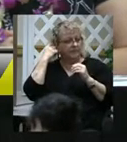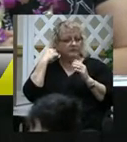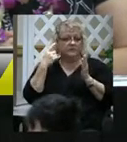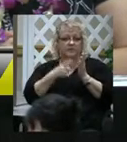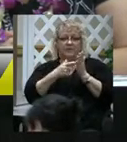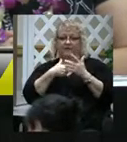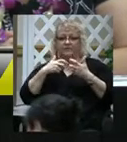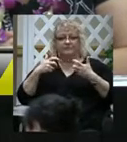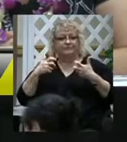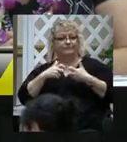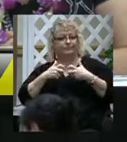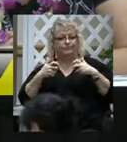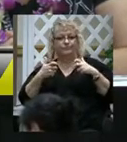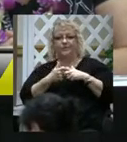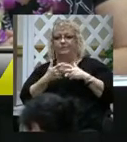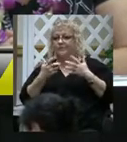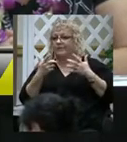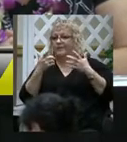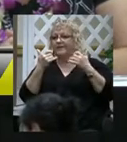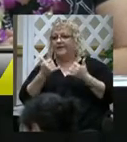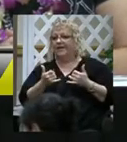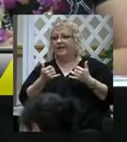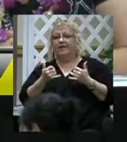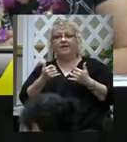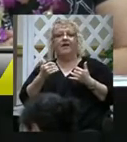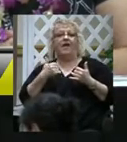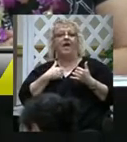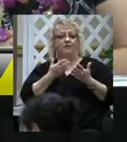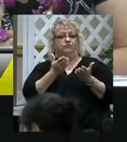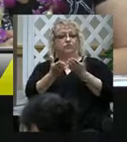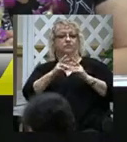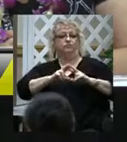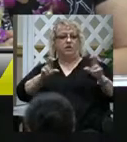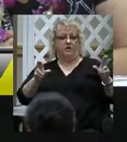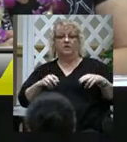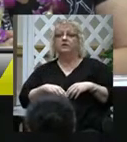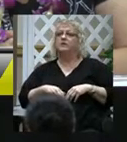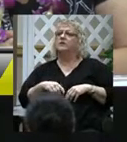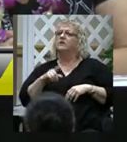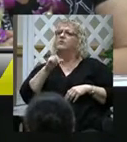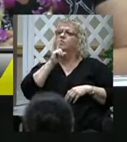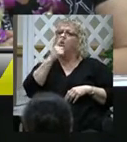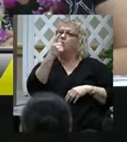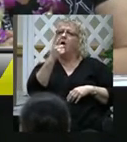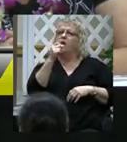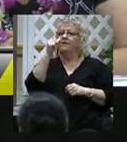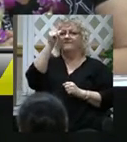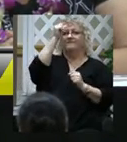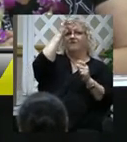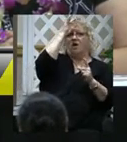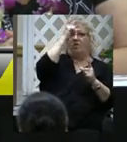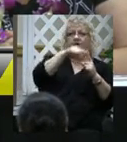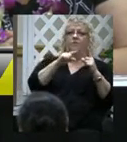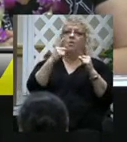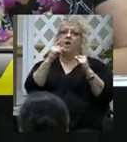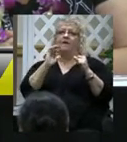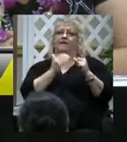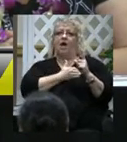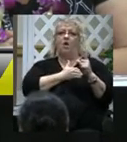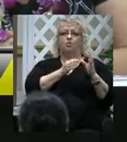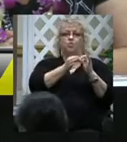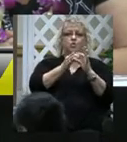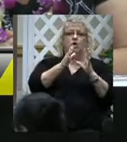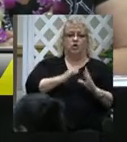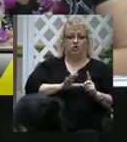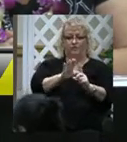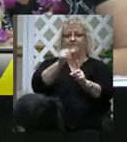had trouble, and now we have that service. And in fact, the father of one of our